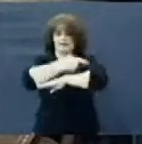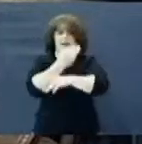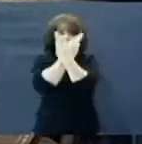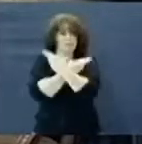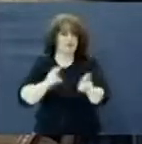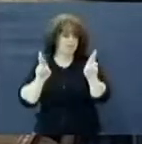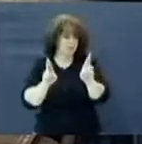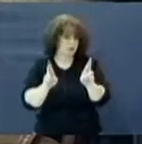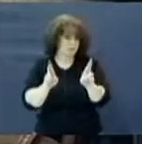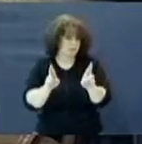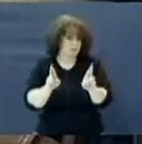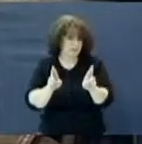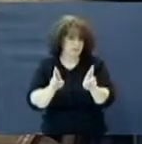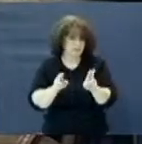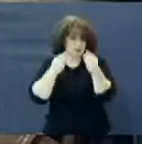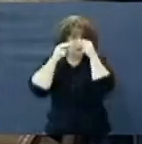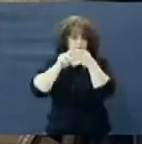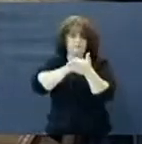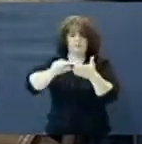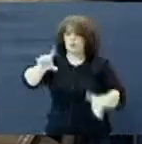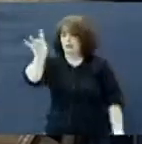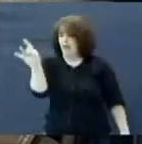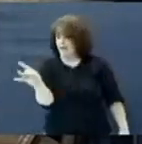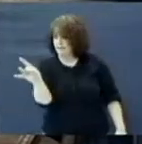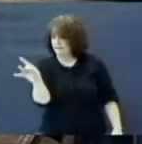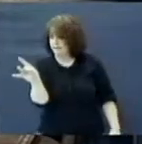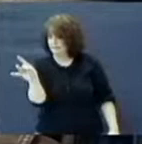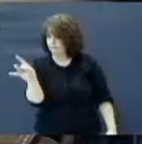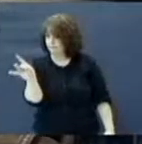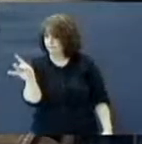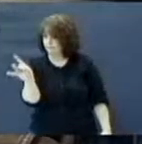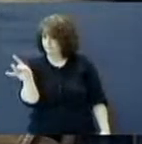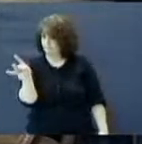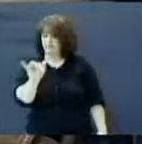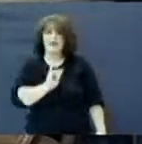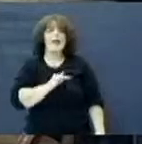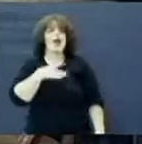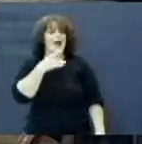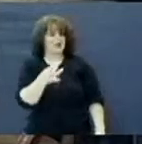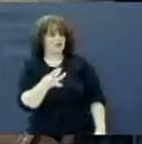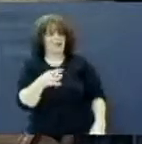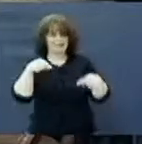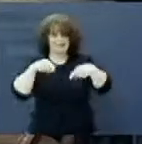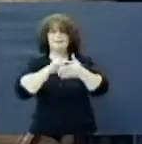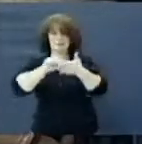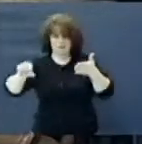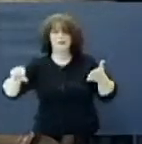8. Whew. I'm liking these verses.